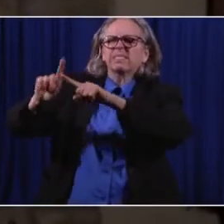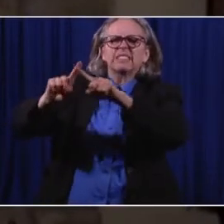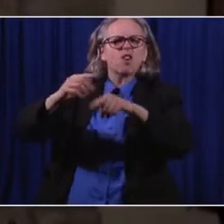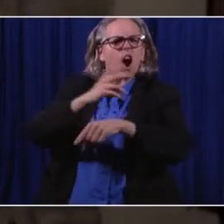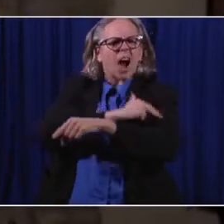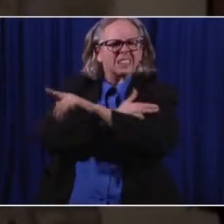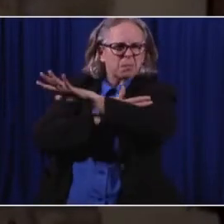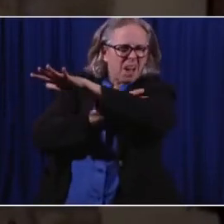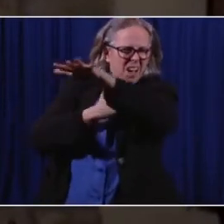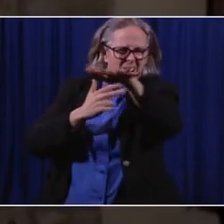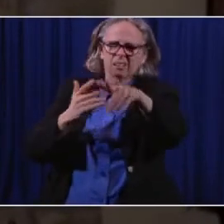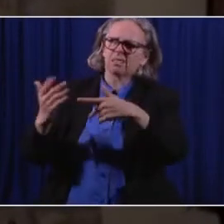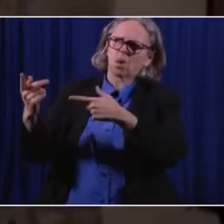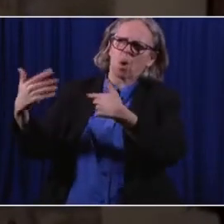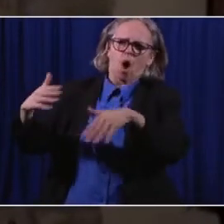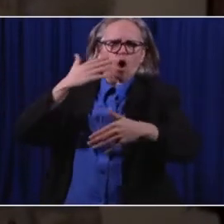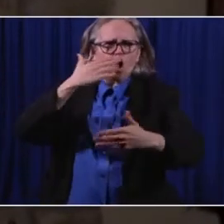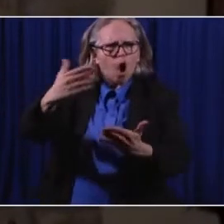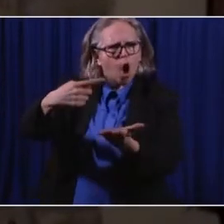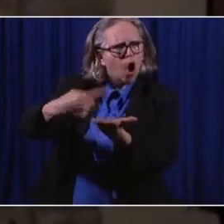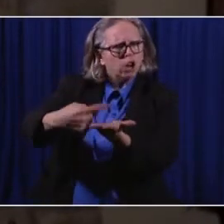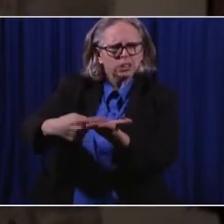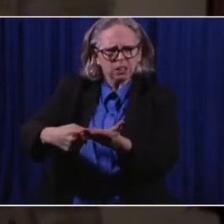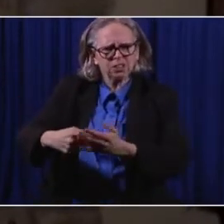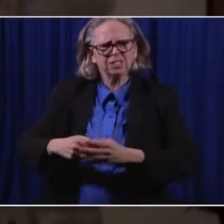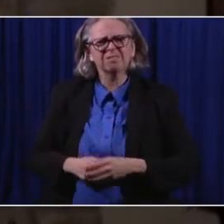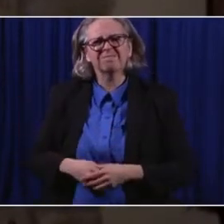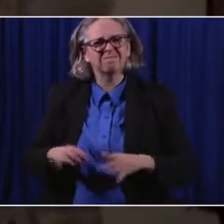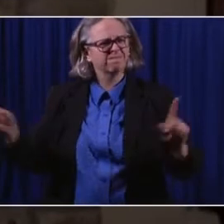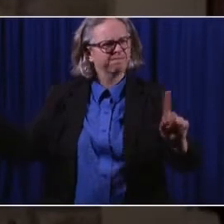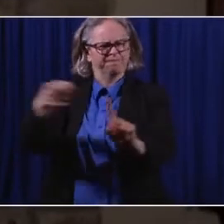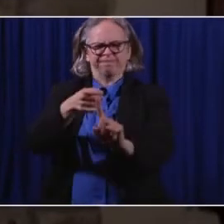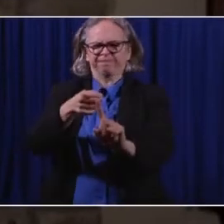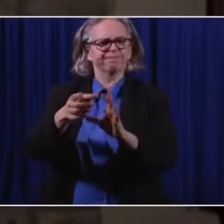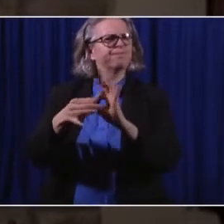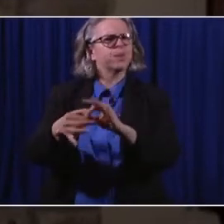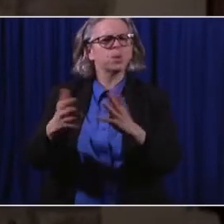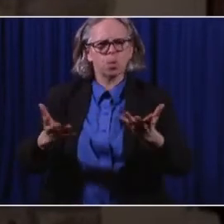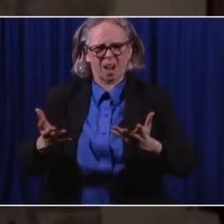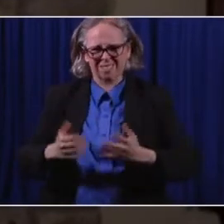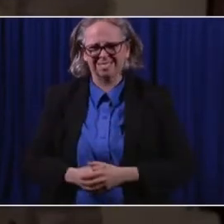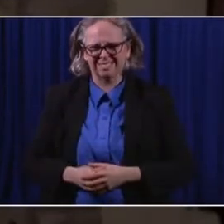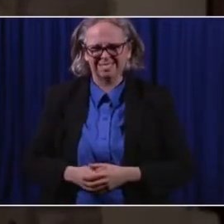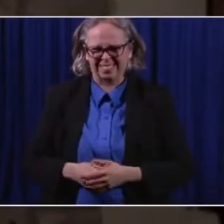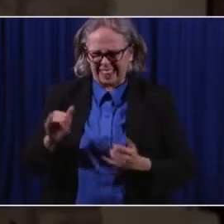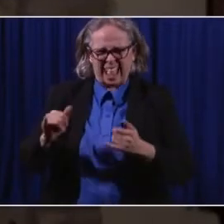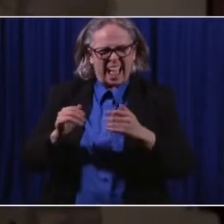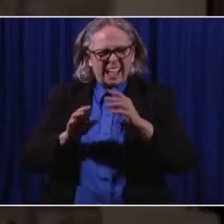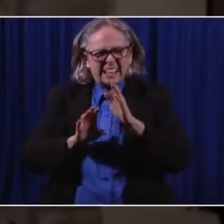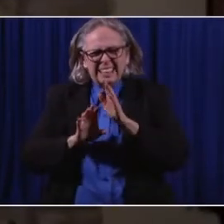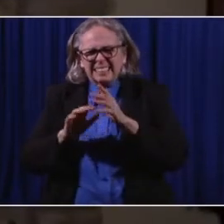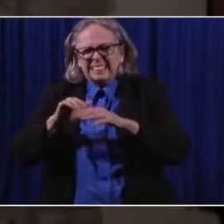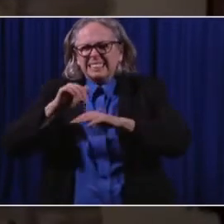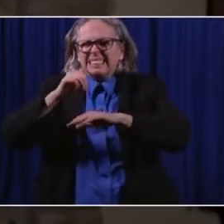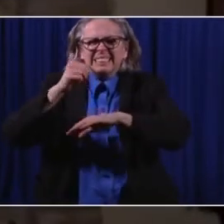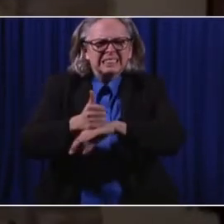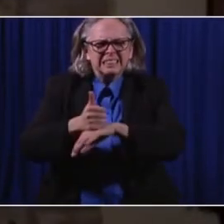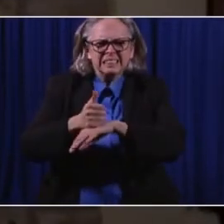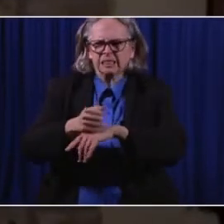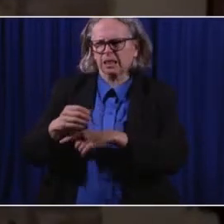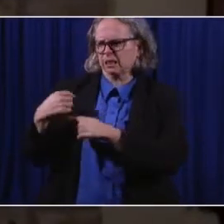a uniquely Ohio relationship during this pandemic. Started February, early